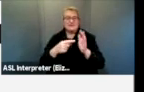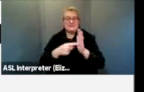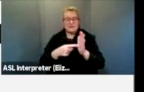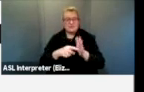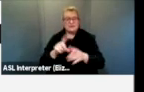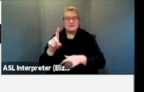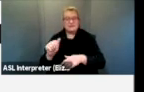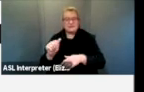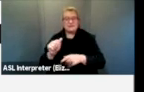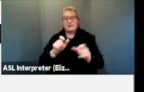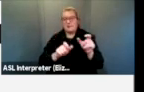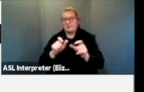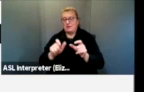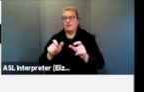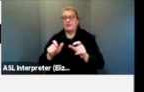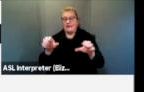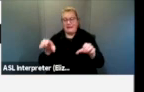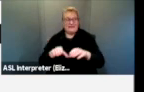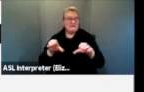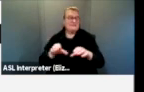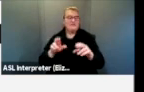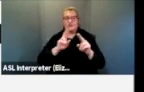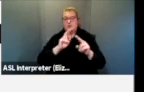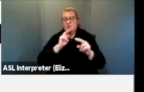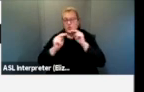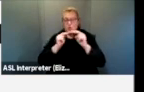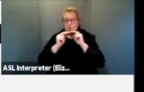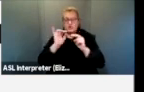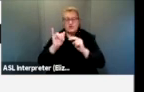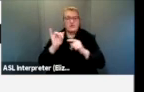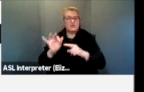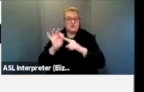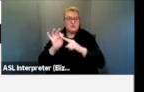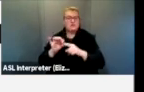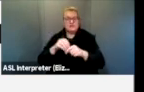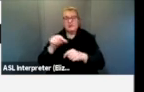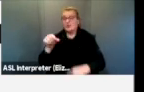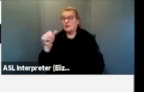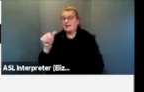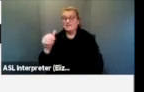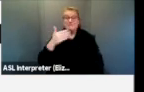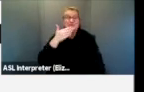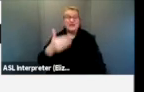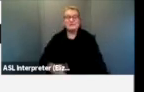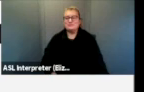disabled people kind of actively negotiating these exclusions in the Q&A. So thank you very